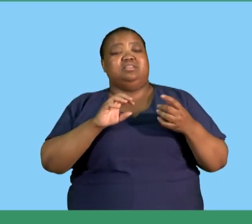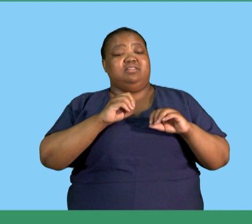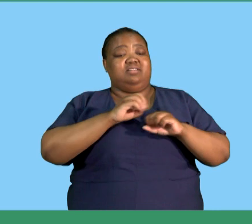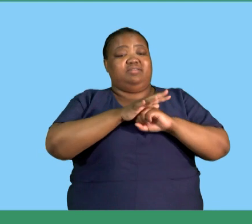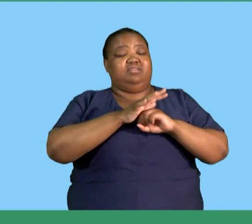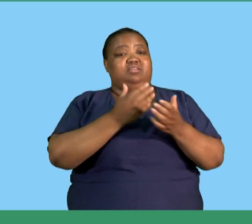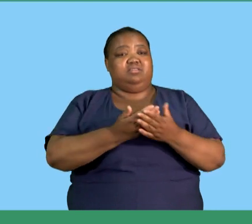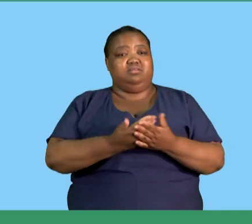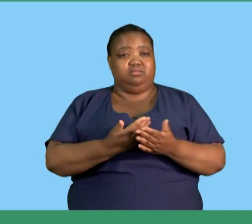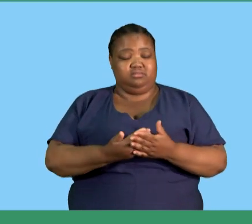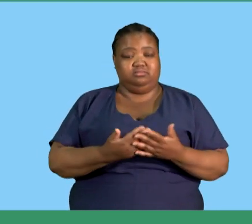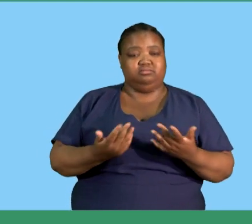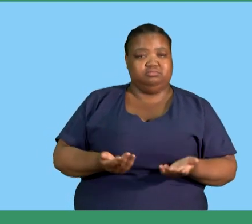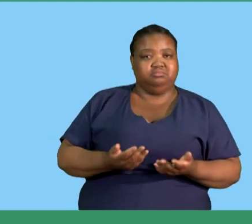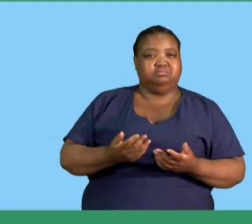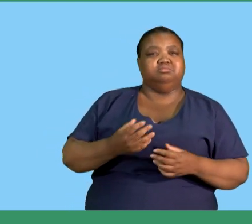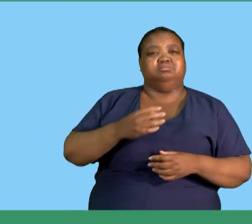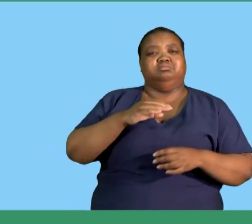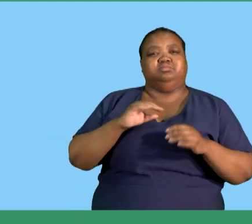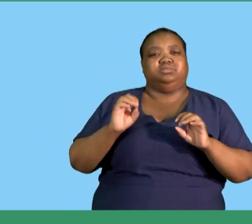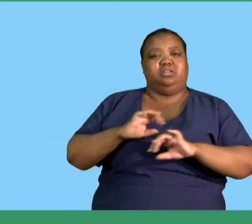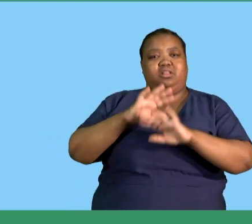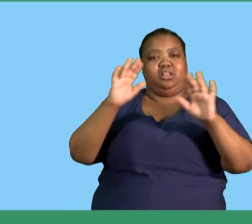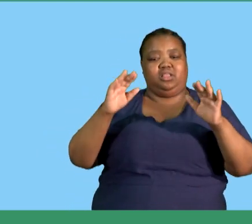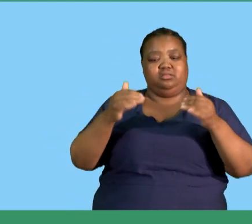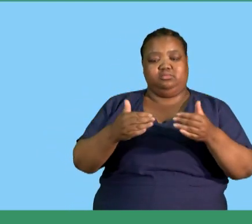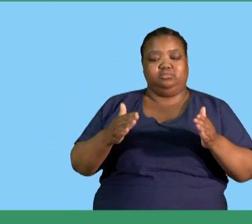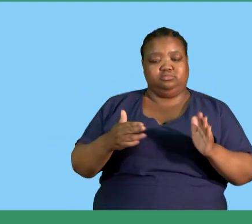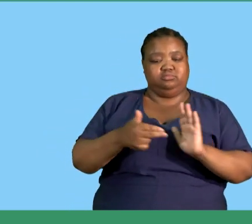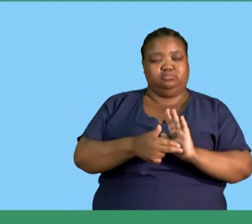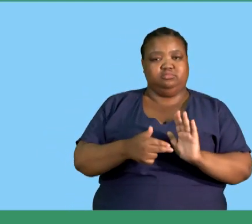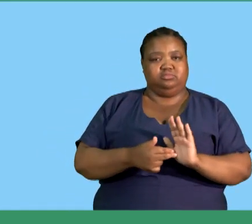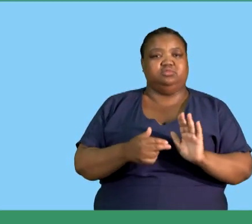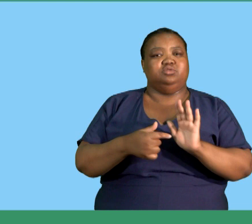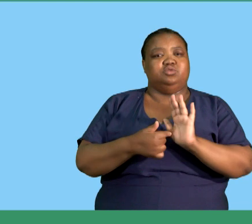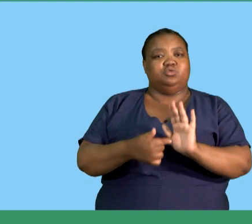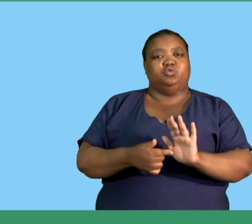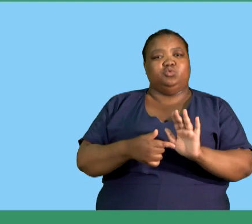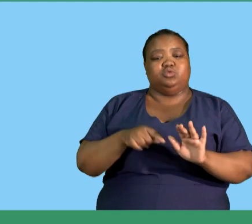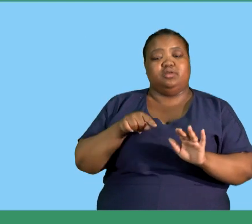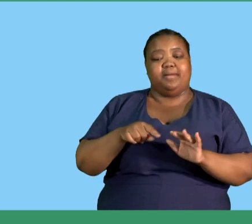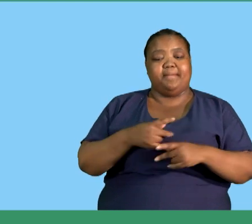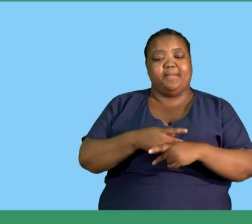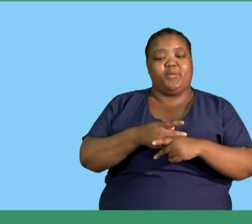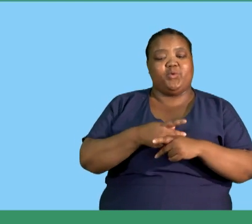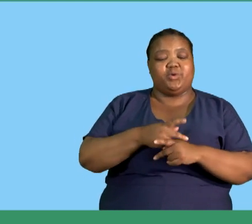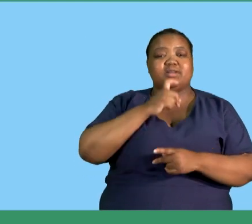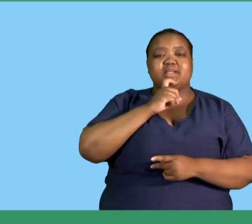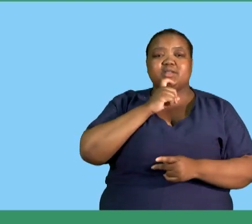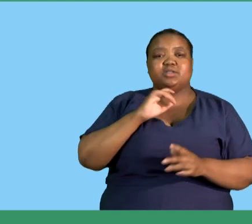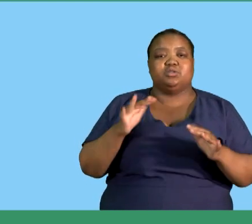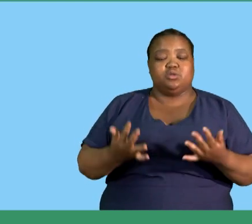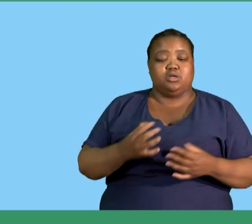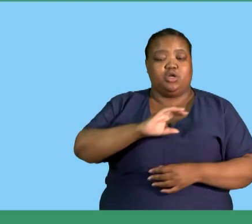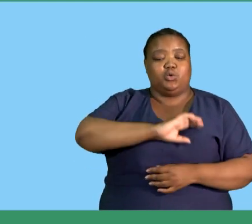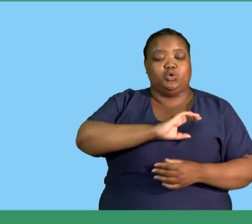clearly indicated on labels or packaging to inform customers about possible side effects or the correct use of the products.